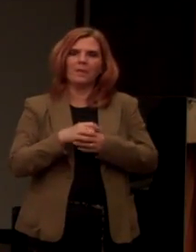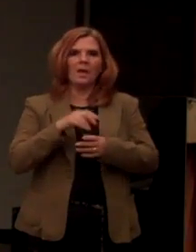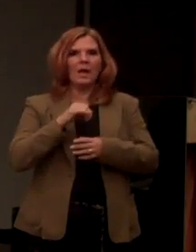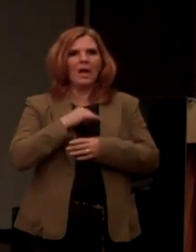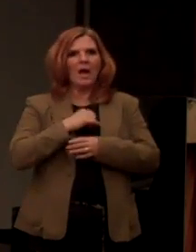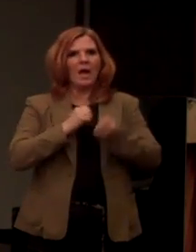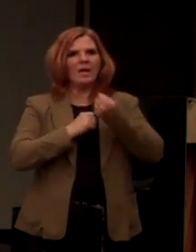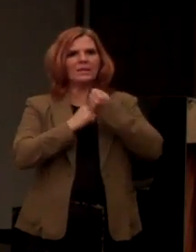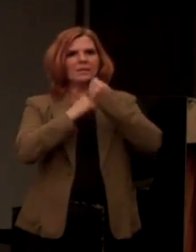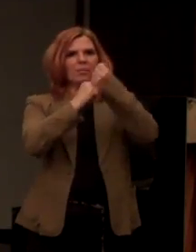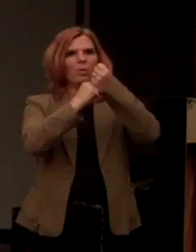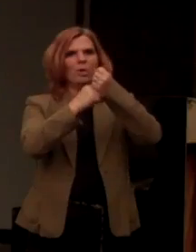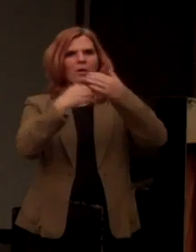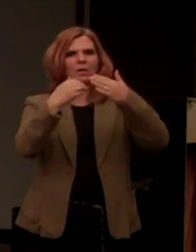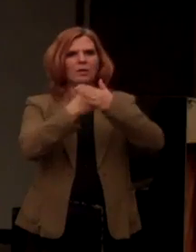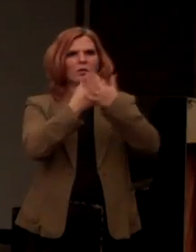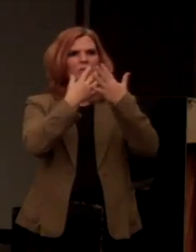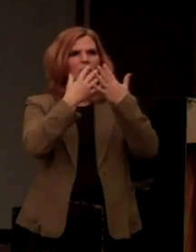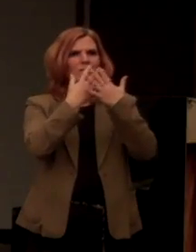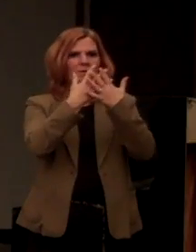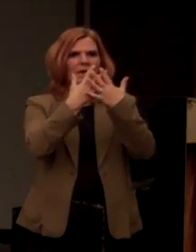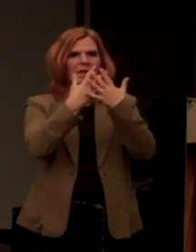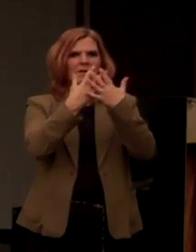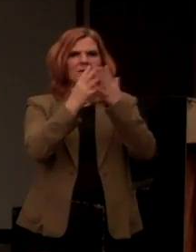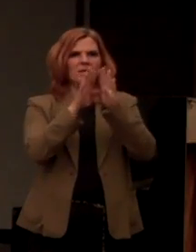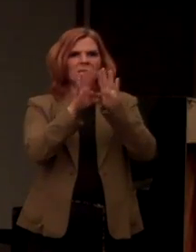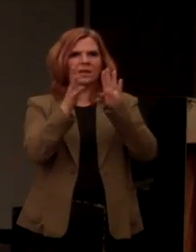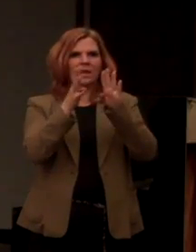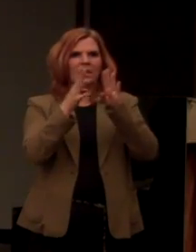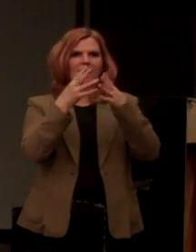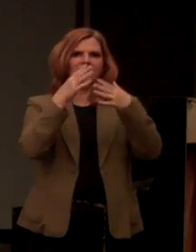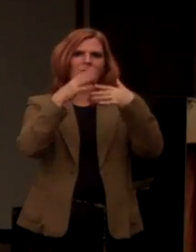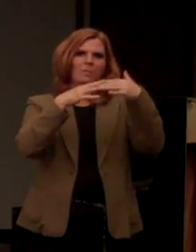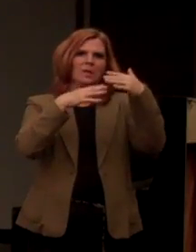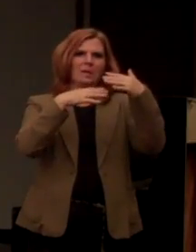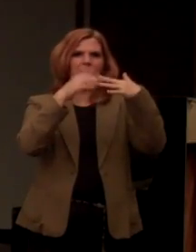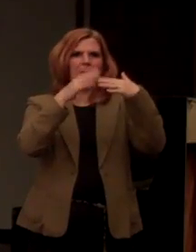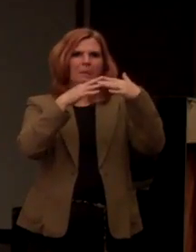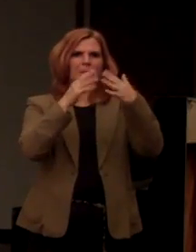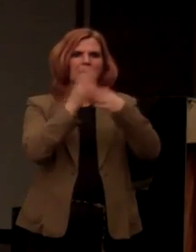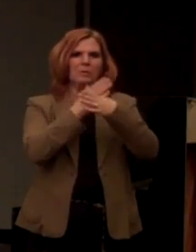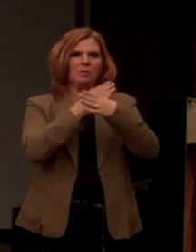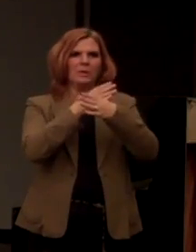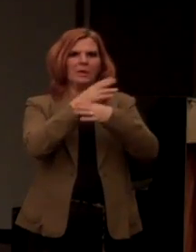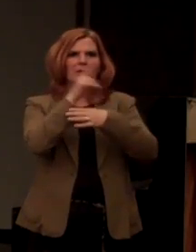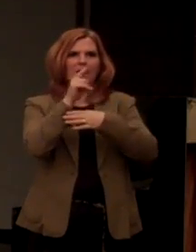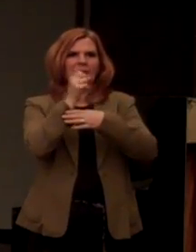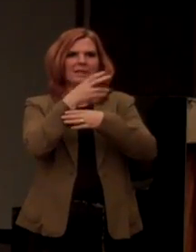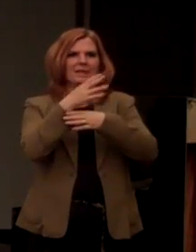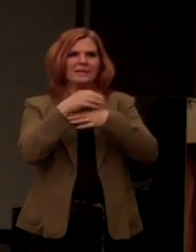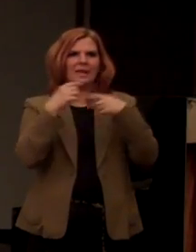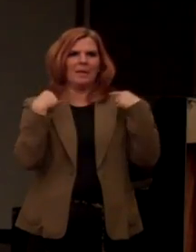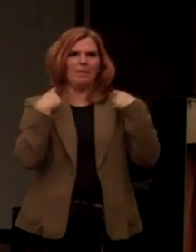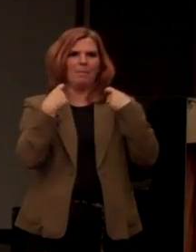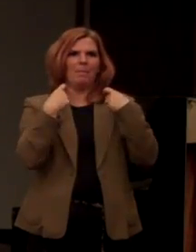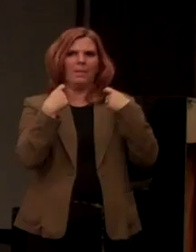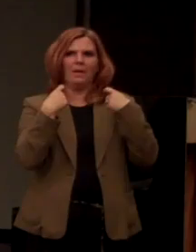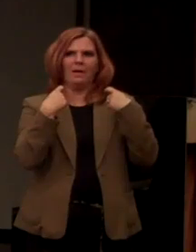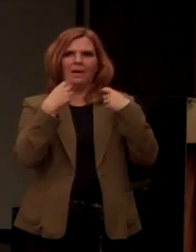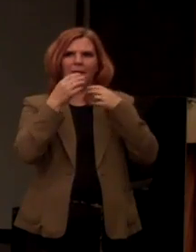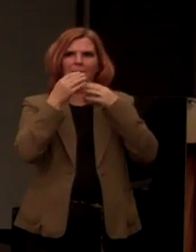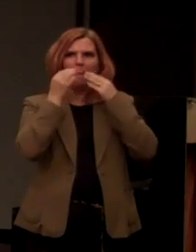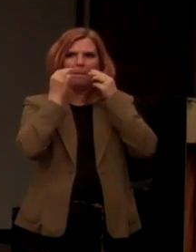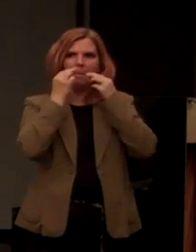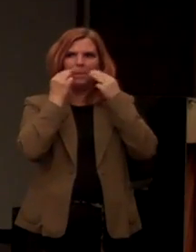I support the new fence that was being built between the United States and Mexico, and to make sure that it was made from American steel,